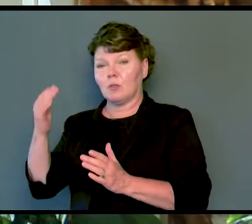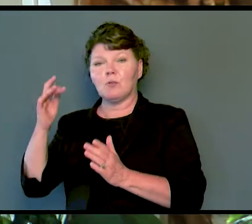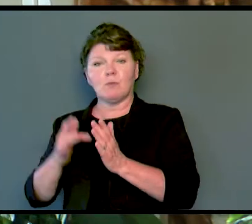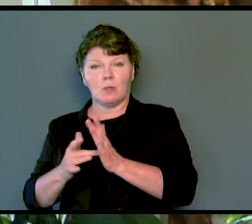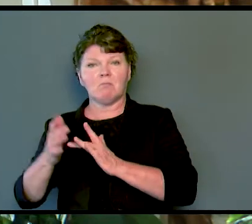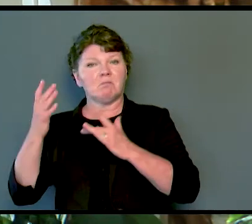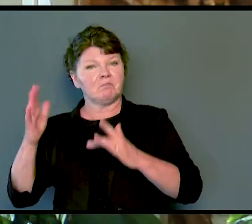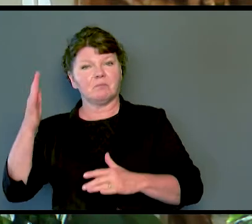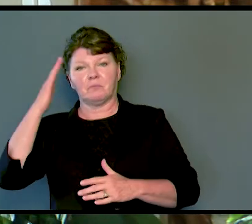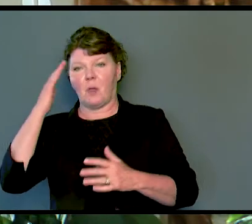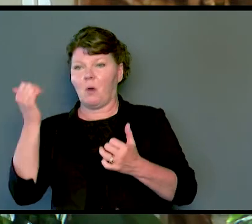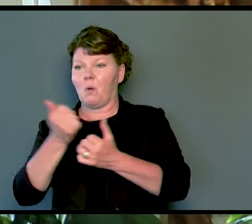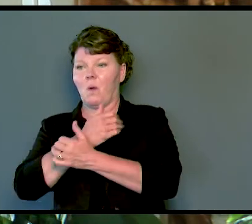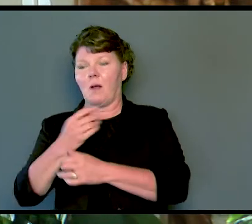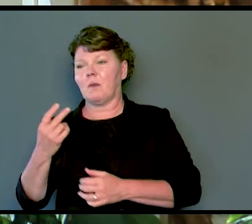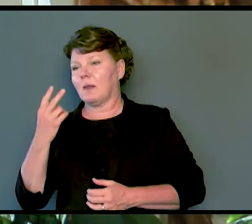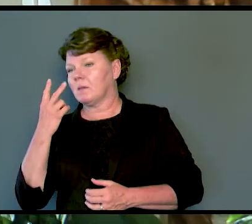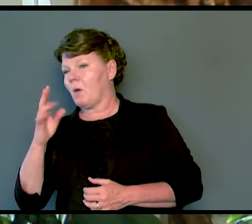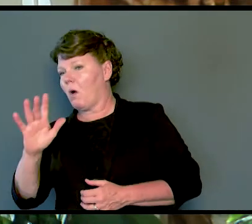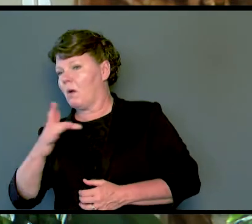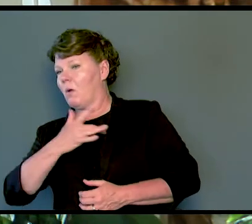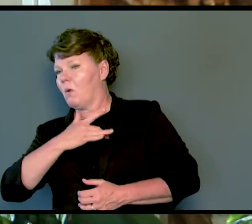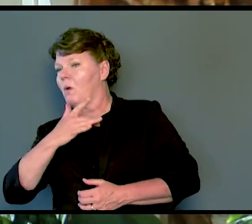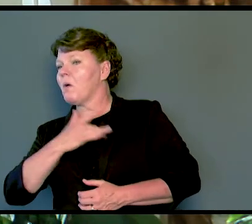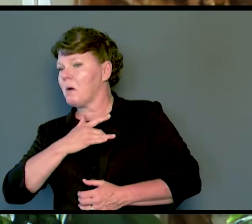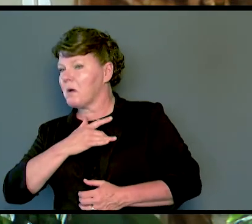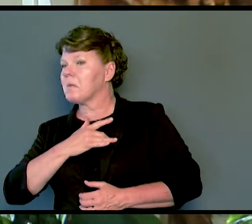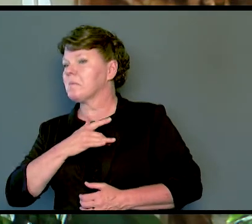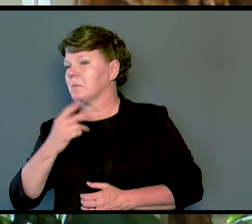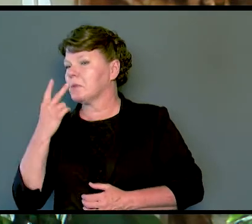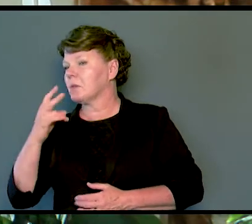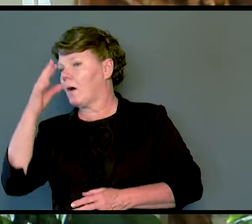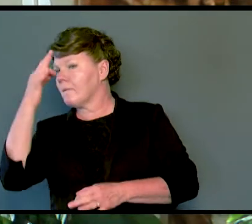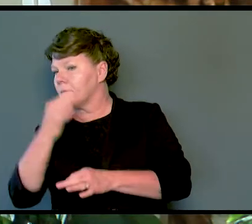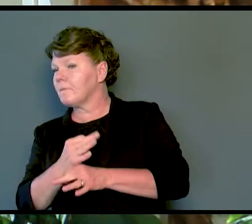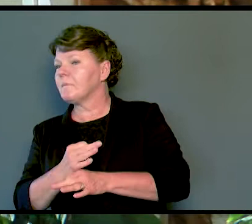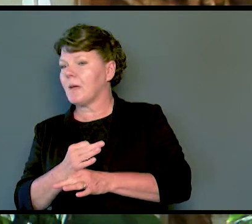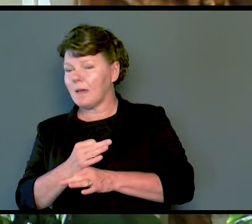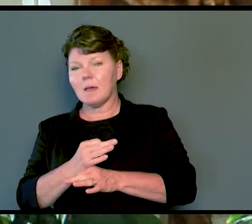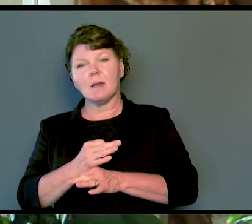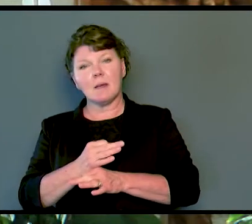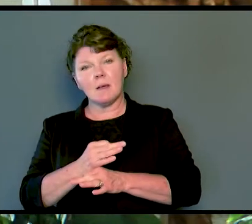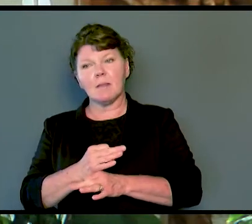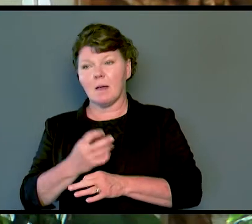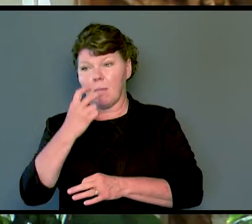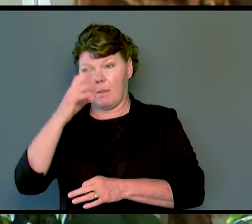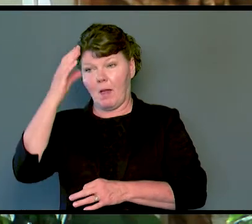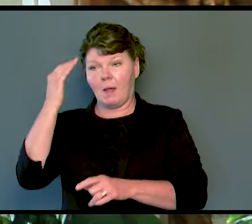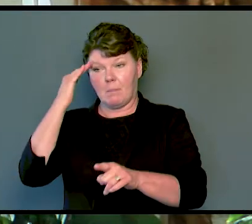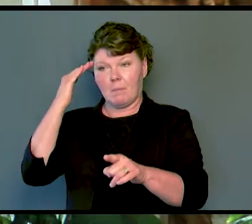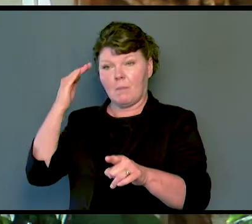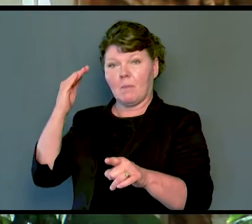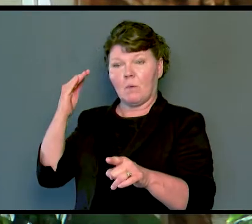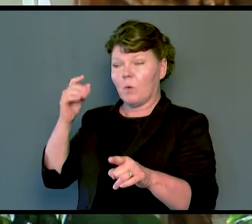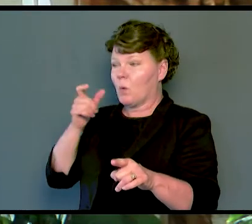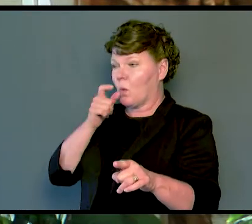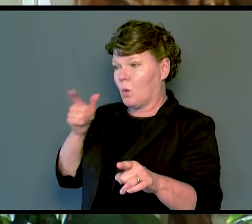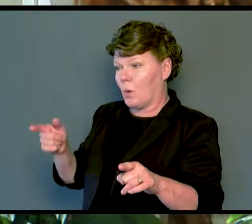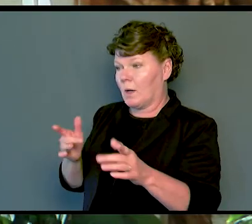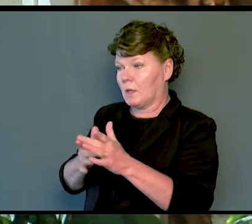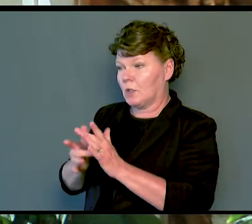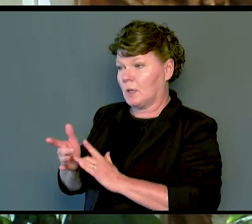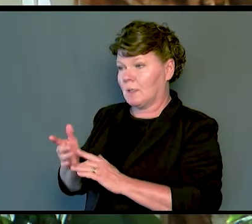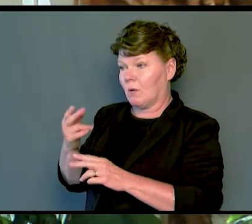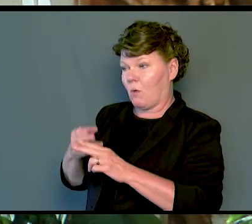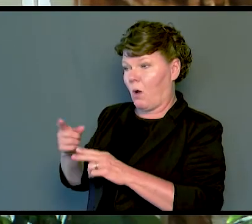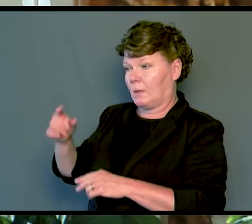Jesus, knowing all things, saw into the blind man's heart and saw his faith. The blind man knew who Jesus was, for